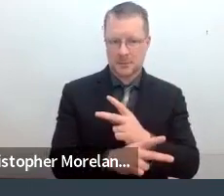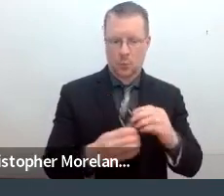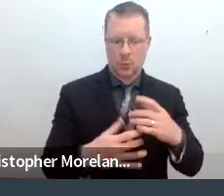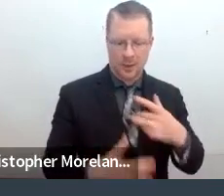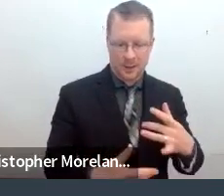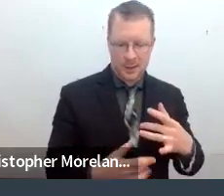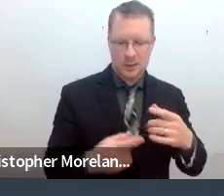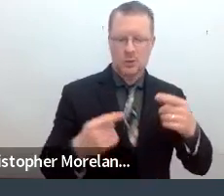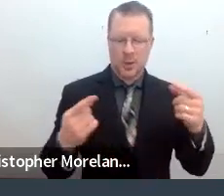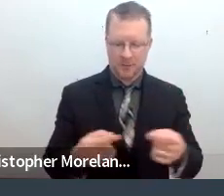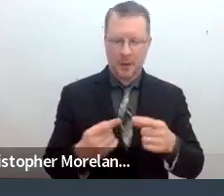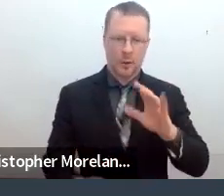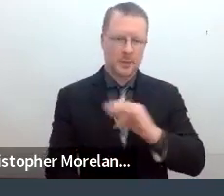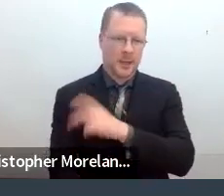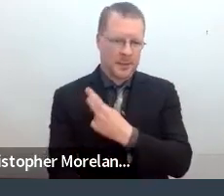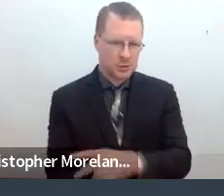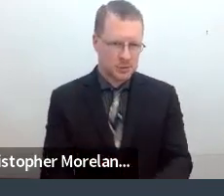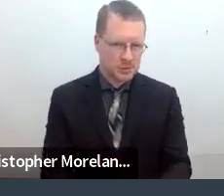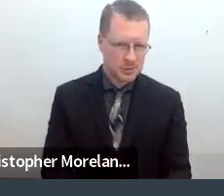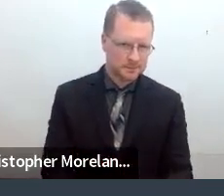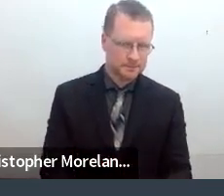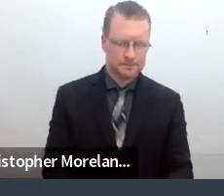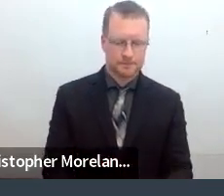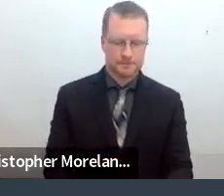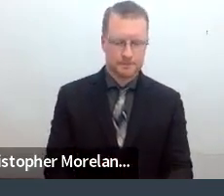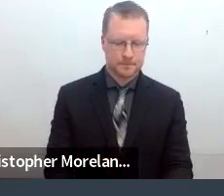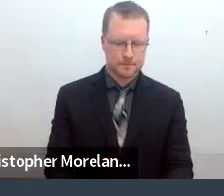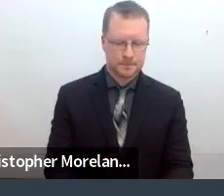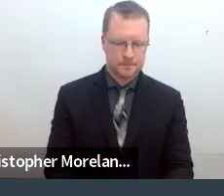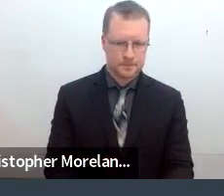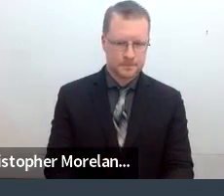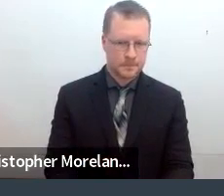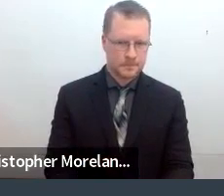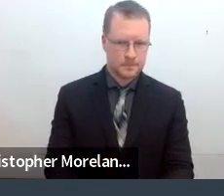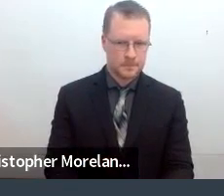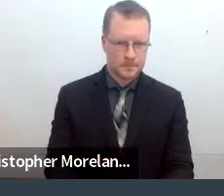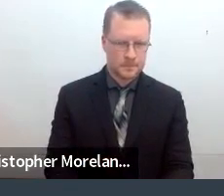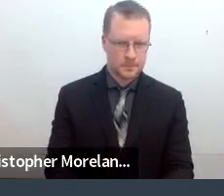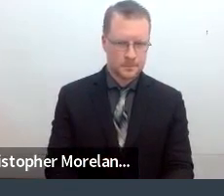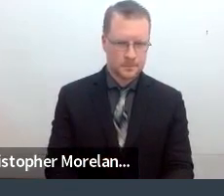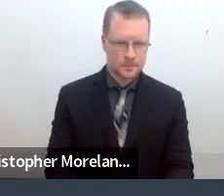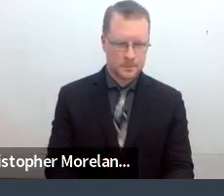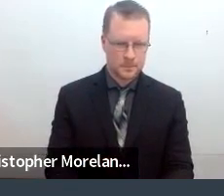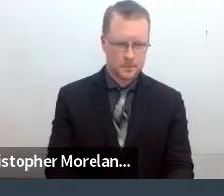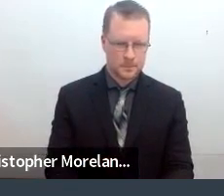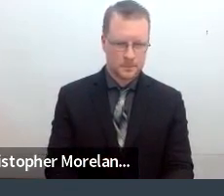more than 6 times more likely to have been harmed by patients.